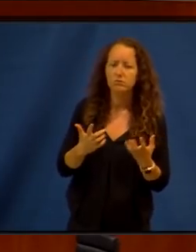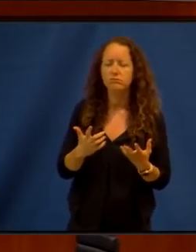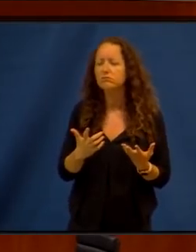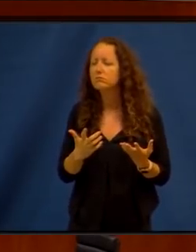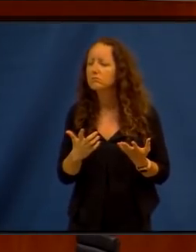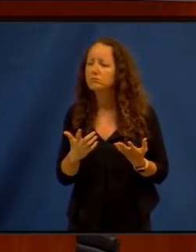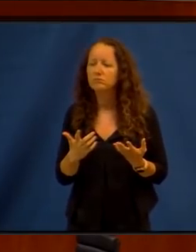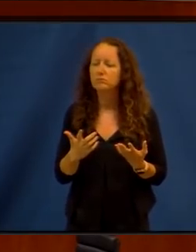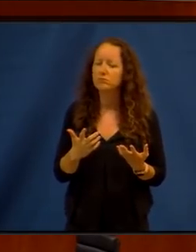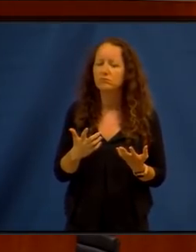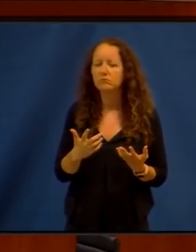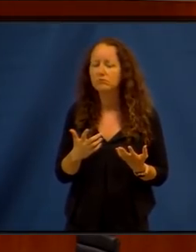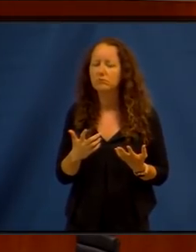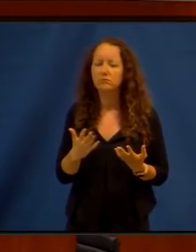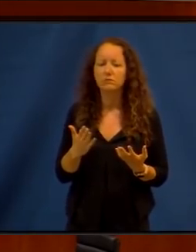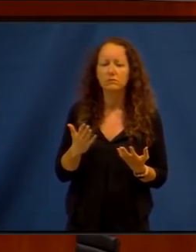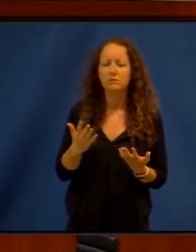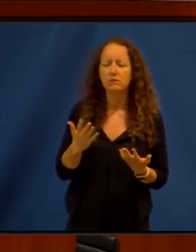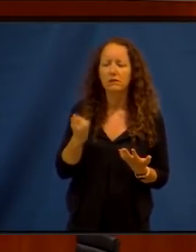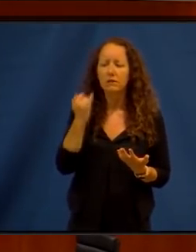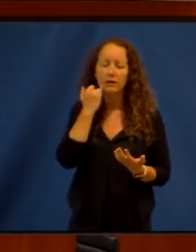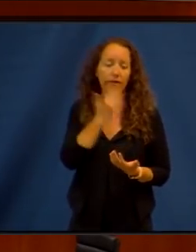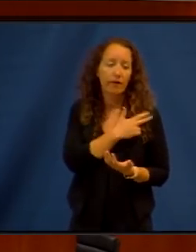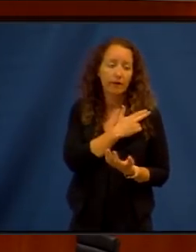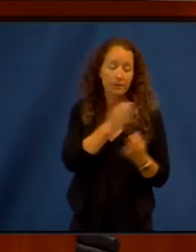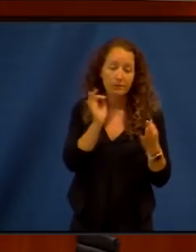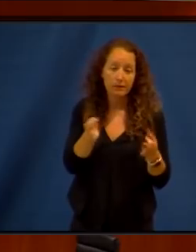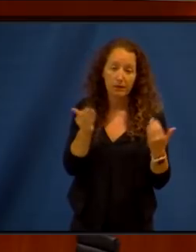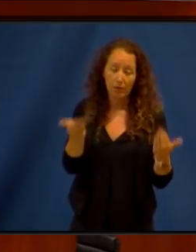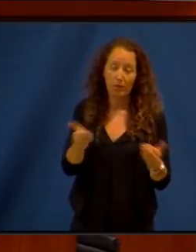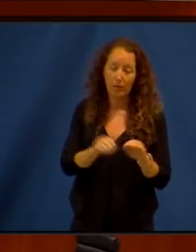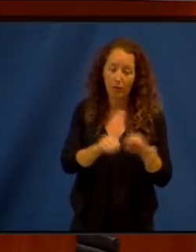going to exercise that option if they choose to do so.